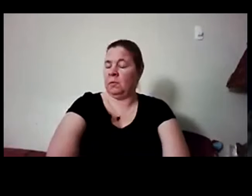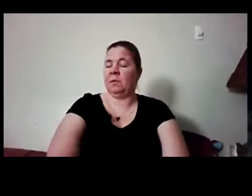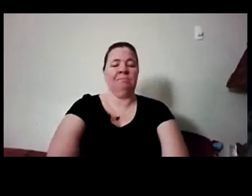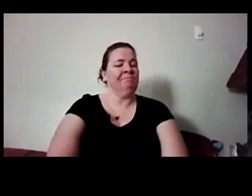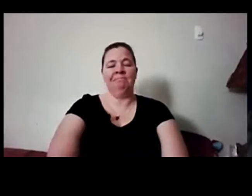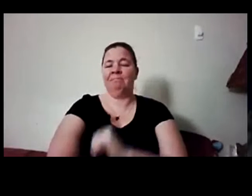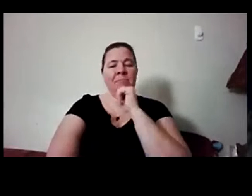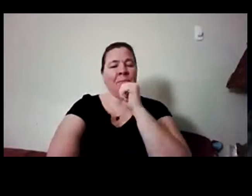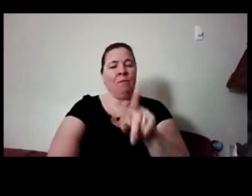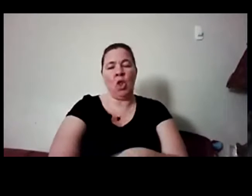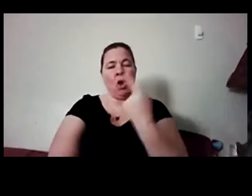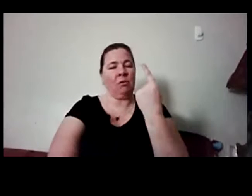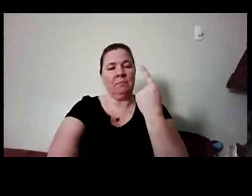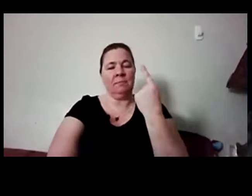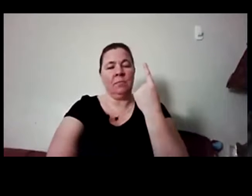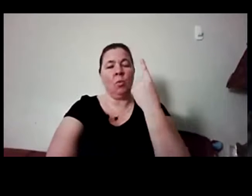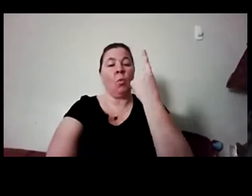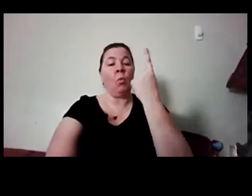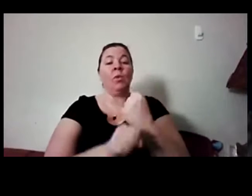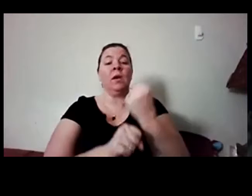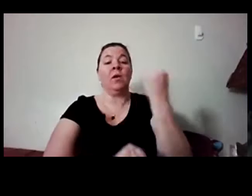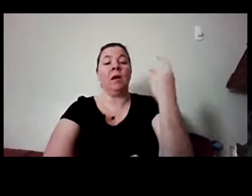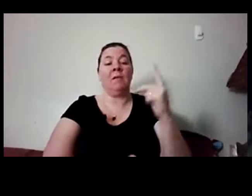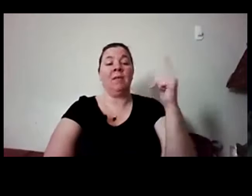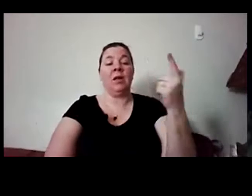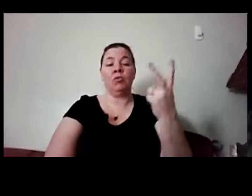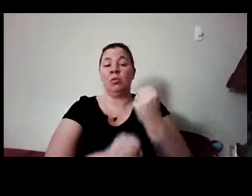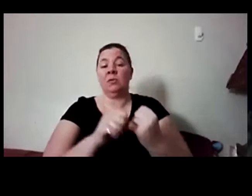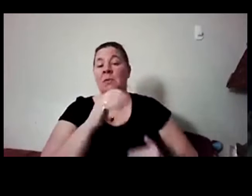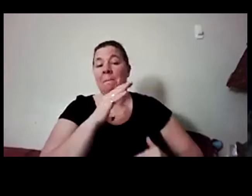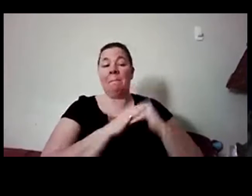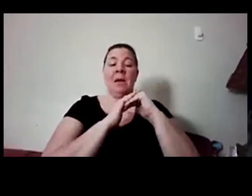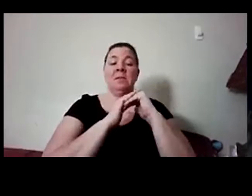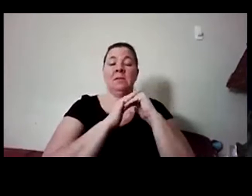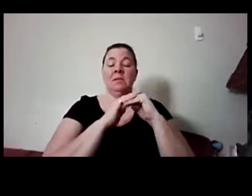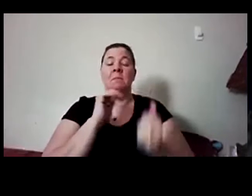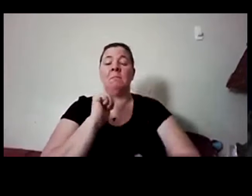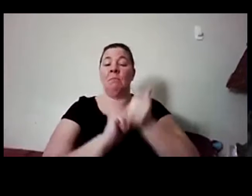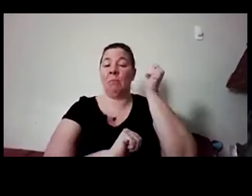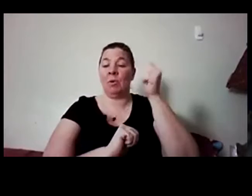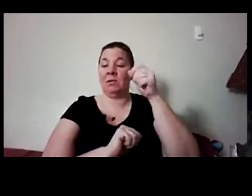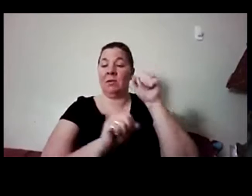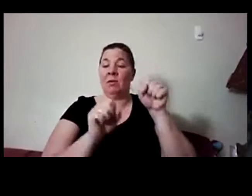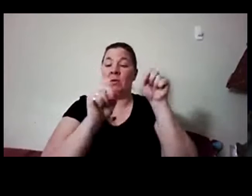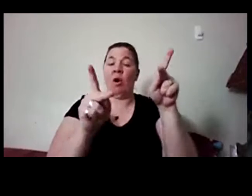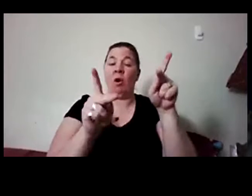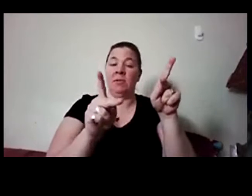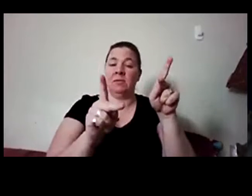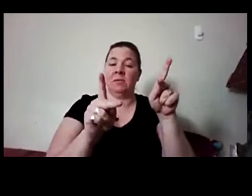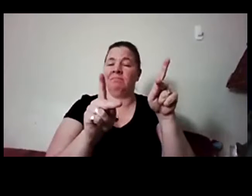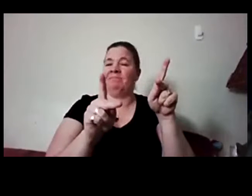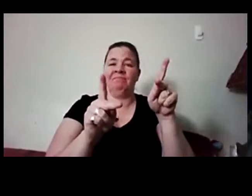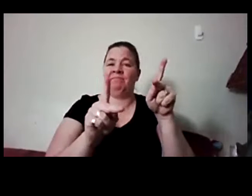long. About a year and a half later, 2 years max, most of these opportunities went belly